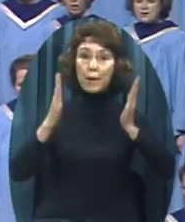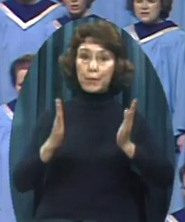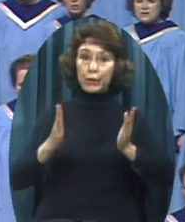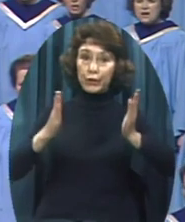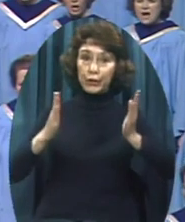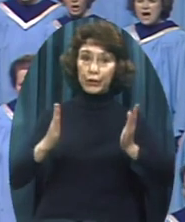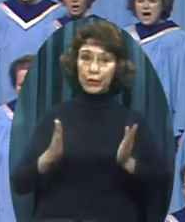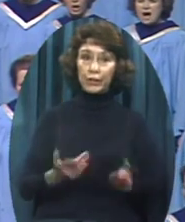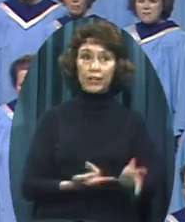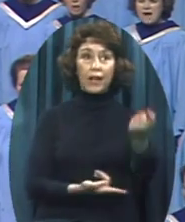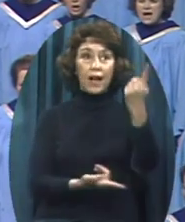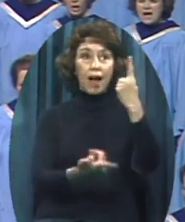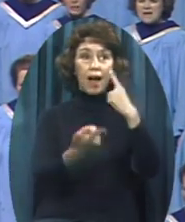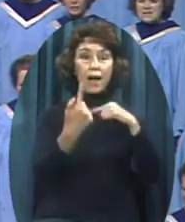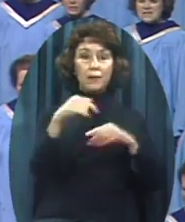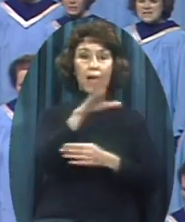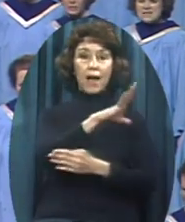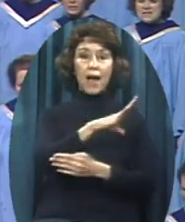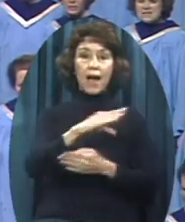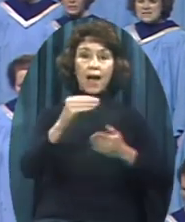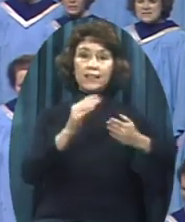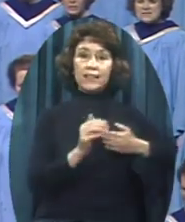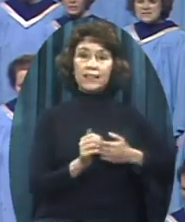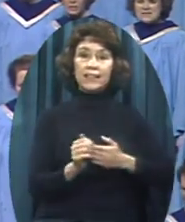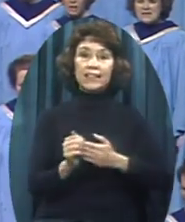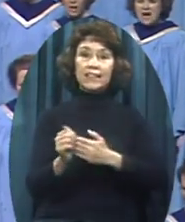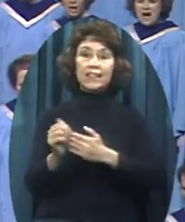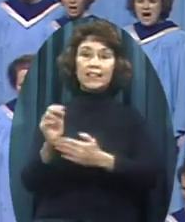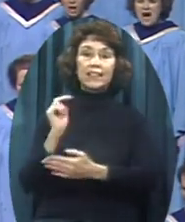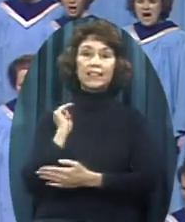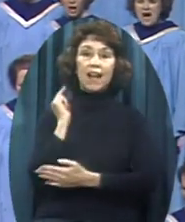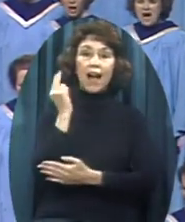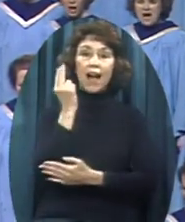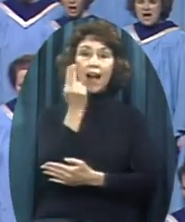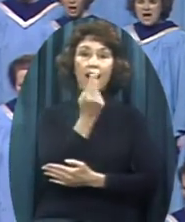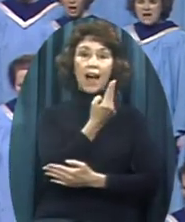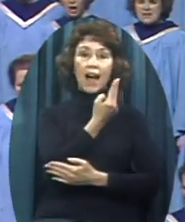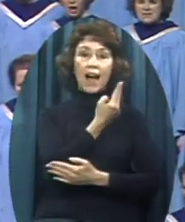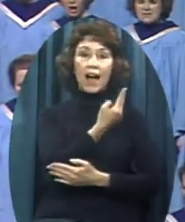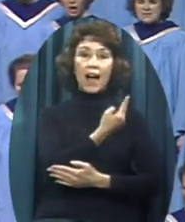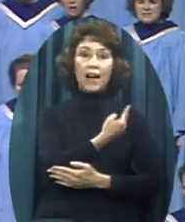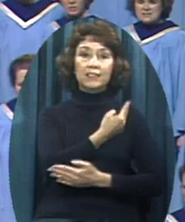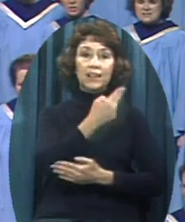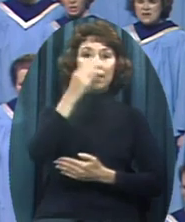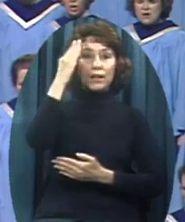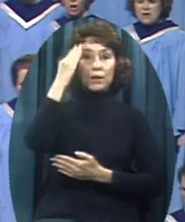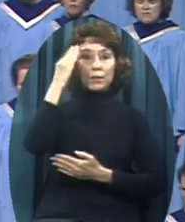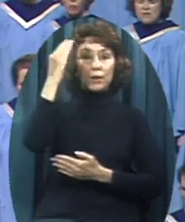Amen.